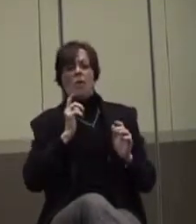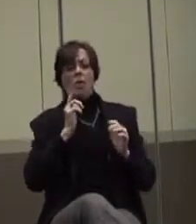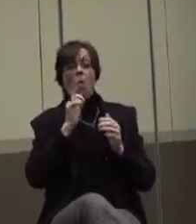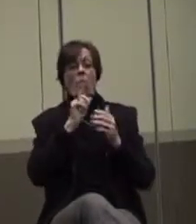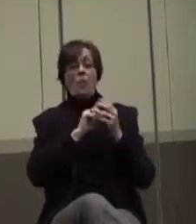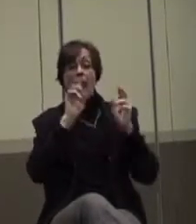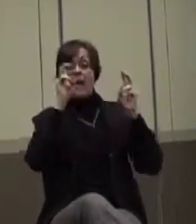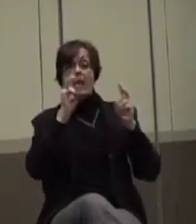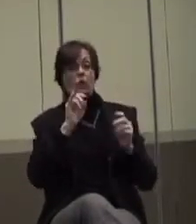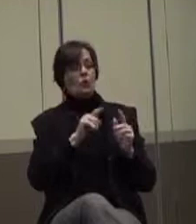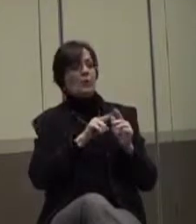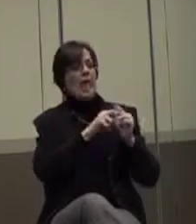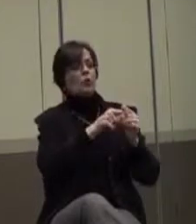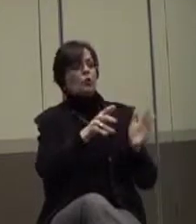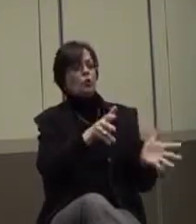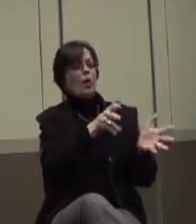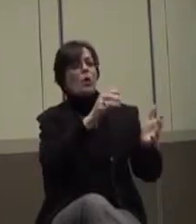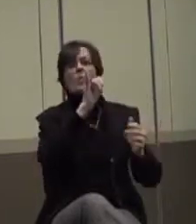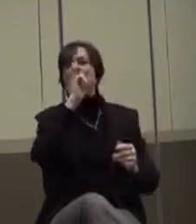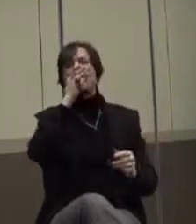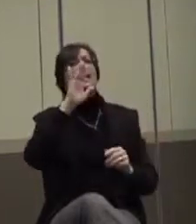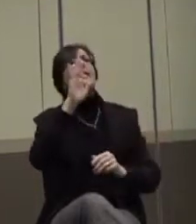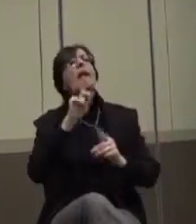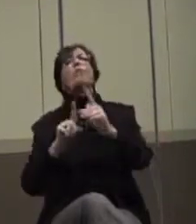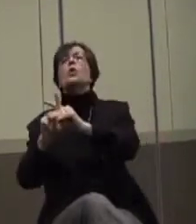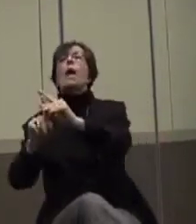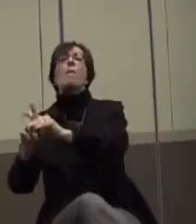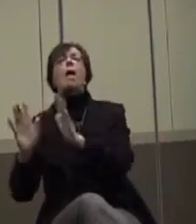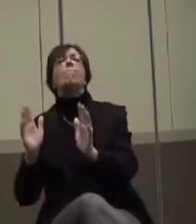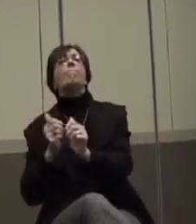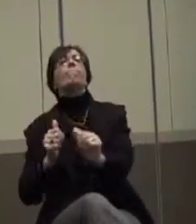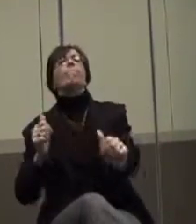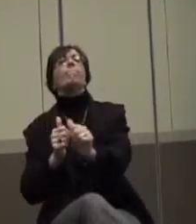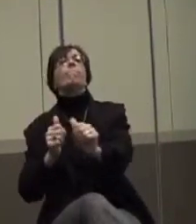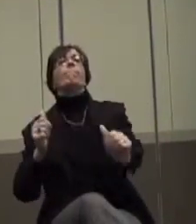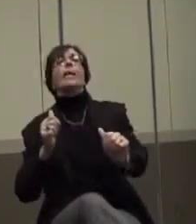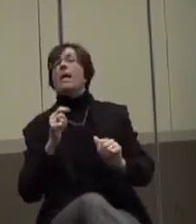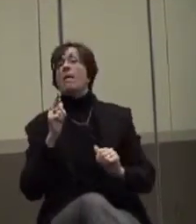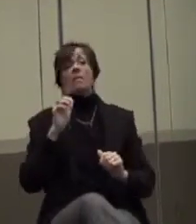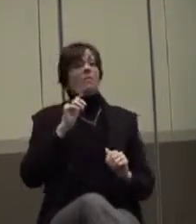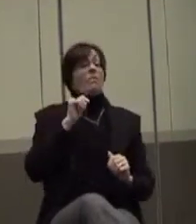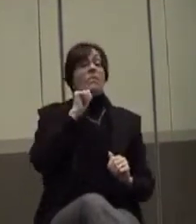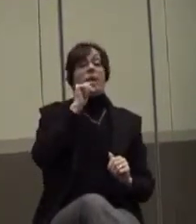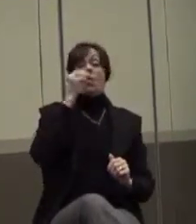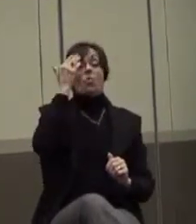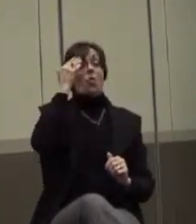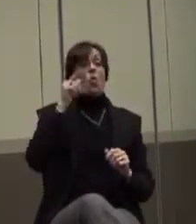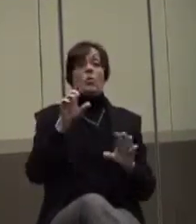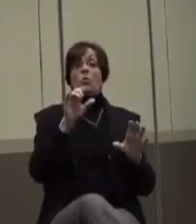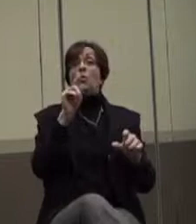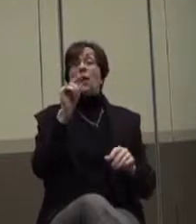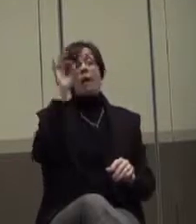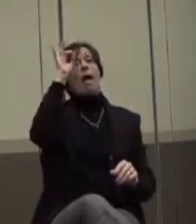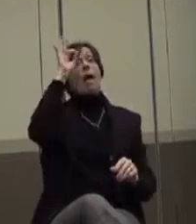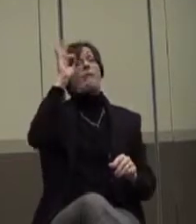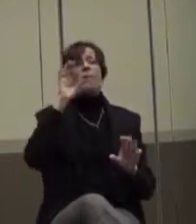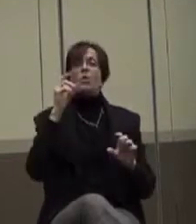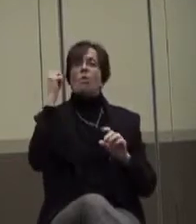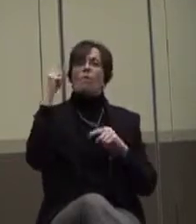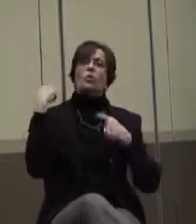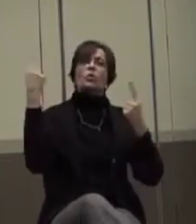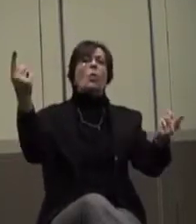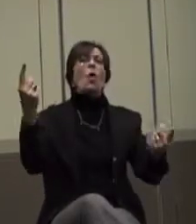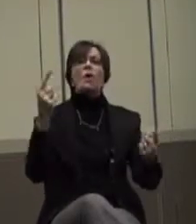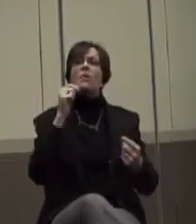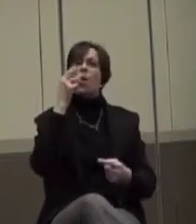this kid are never going to come up. And they don't even know they're doing it. They have been doing it for so long, they don't realize how